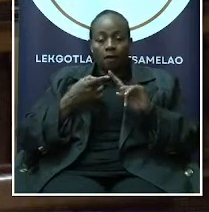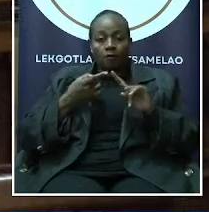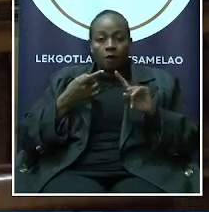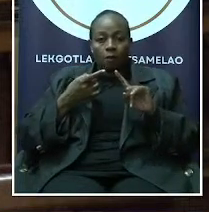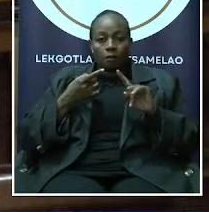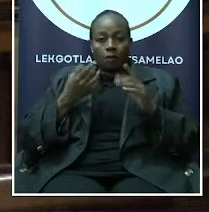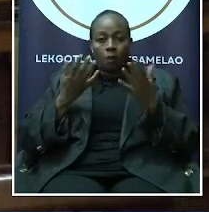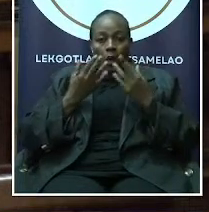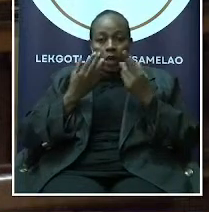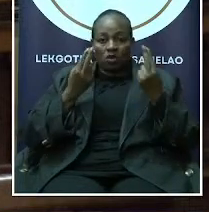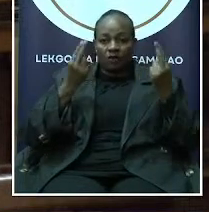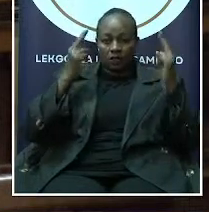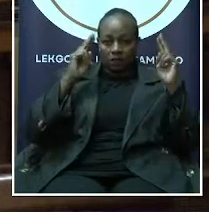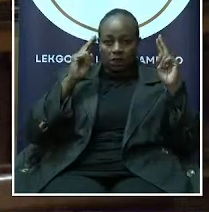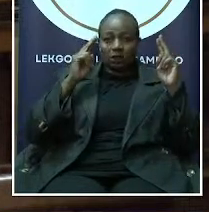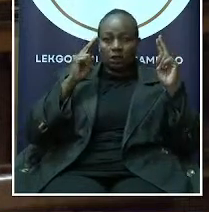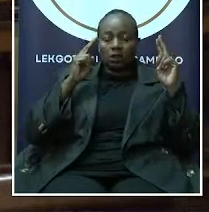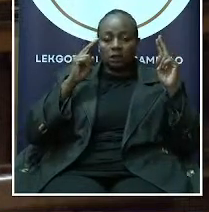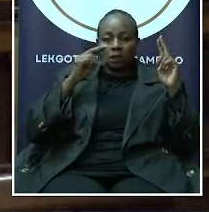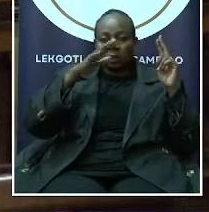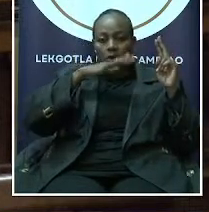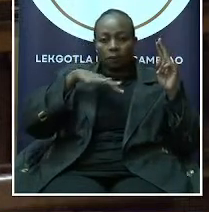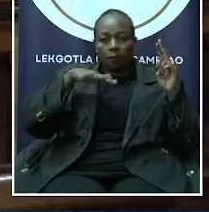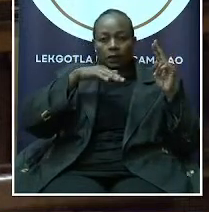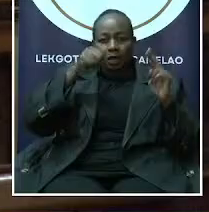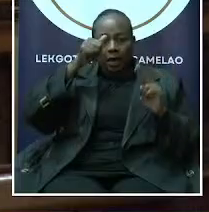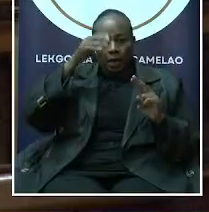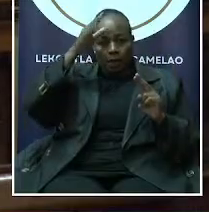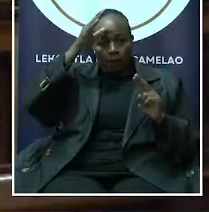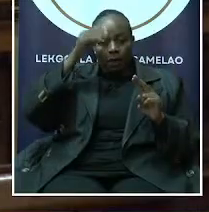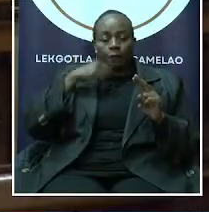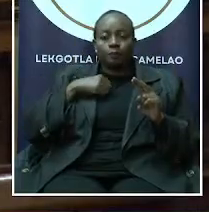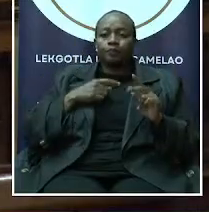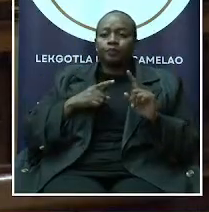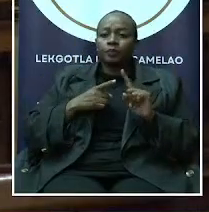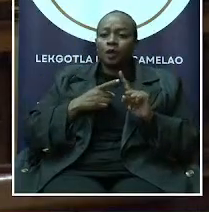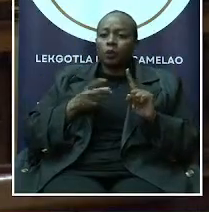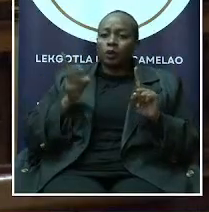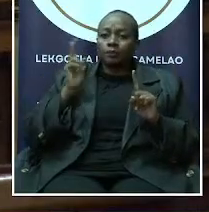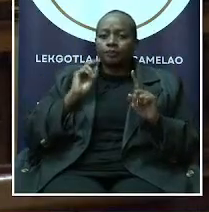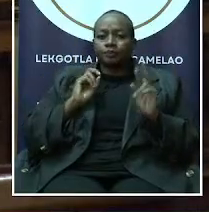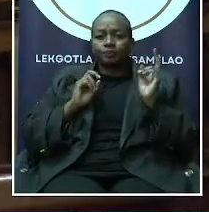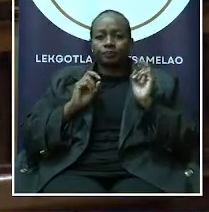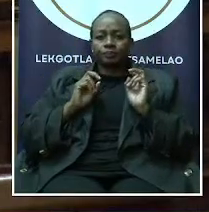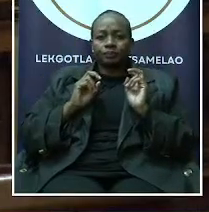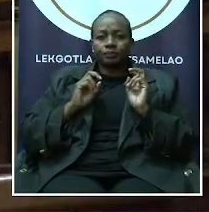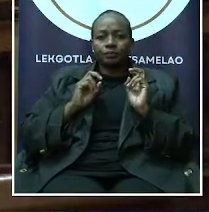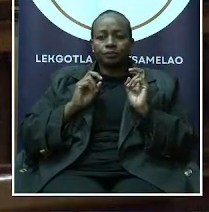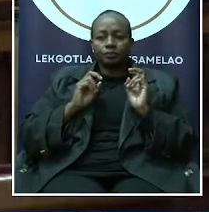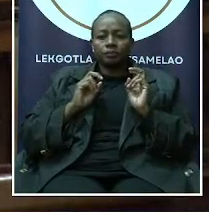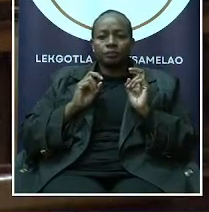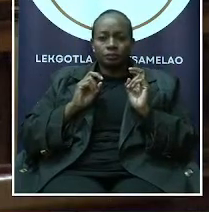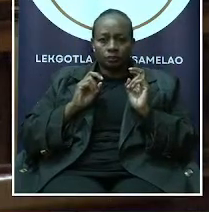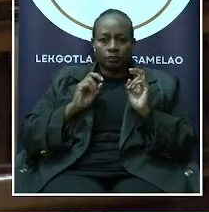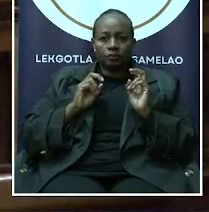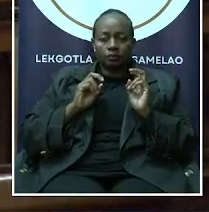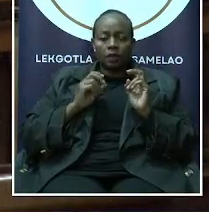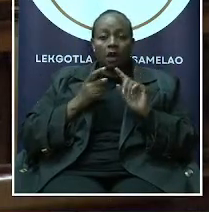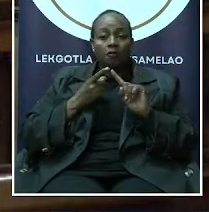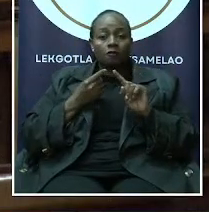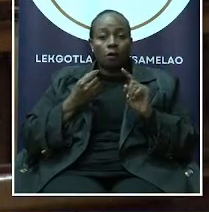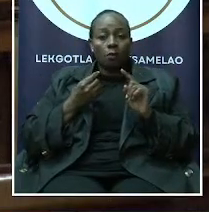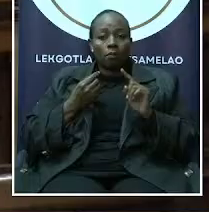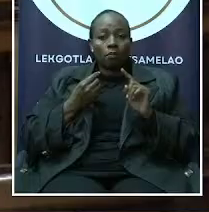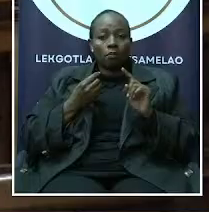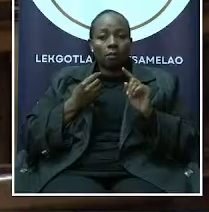space. We listened to presentations, Deputy Speaker, of the Office of the Premier in